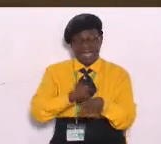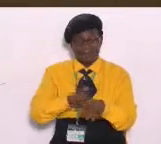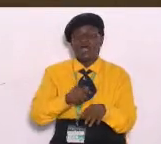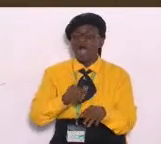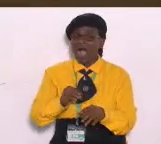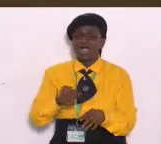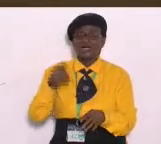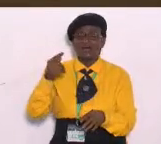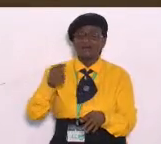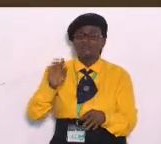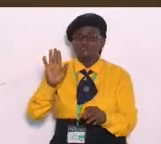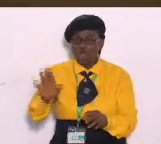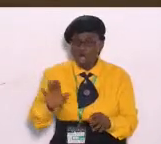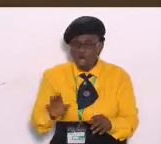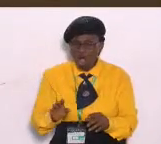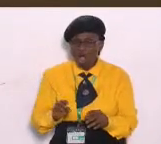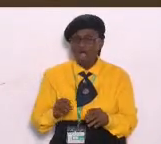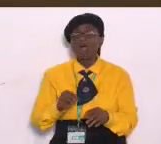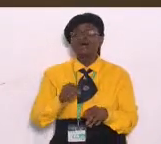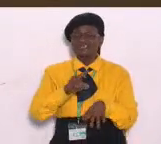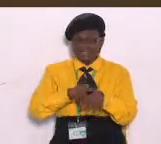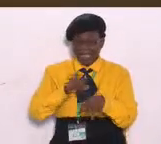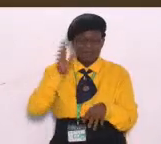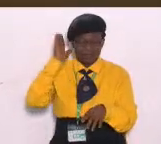determine when I leave."